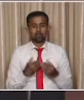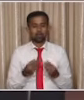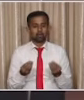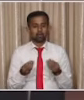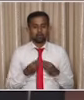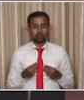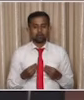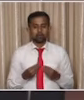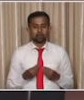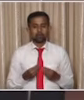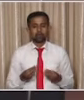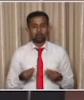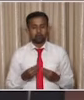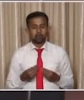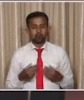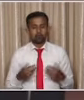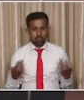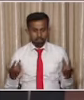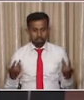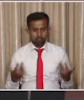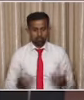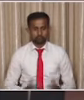So,